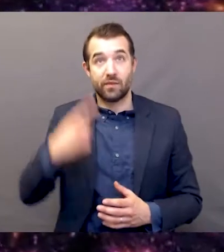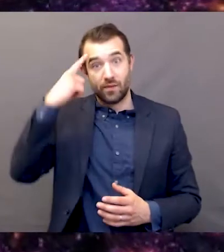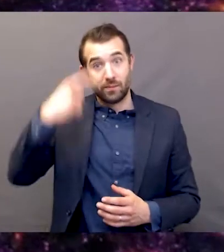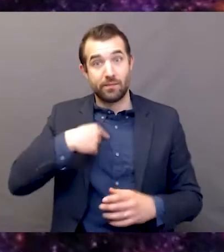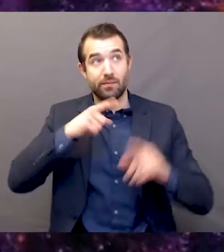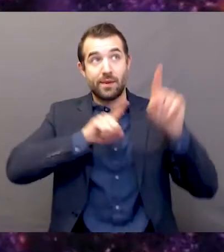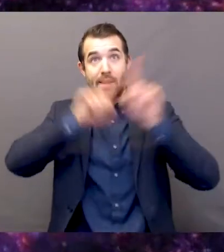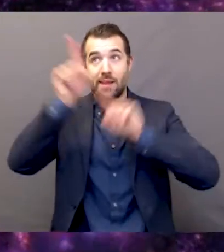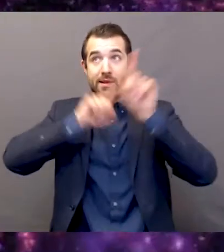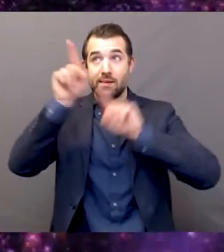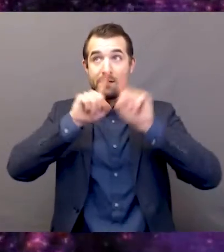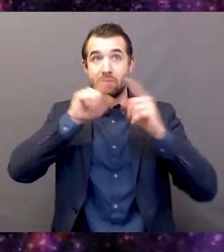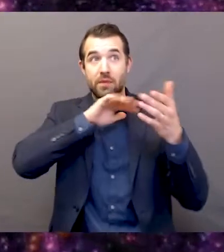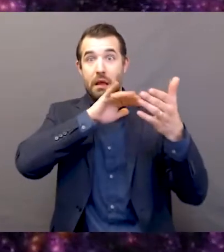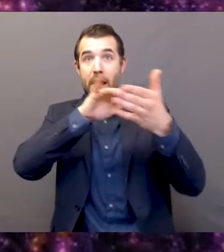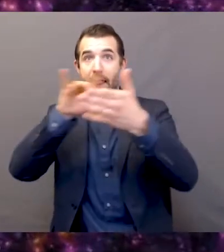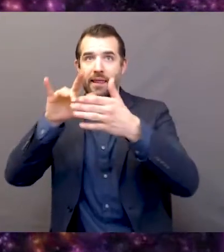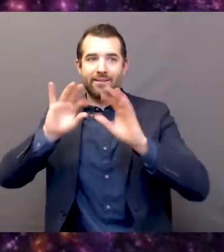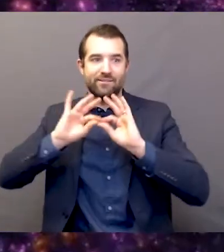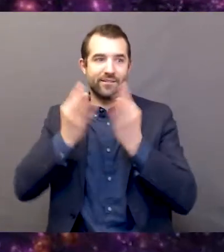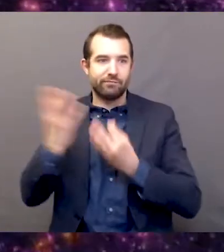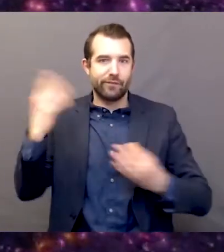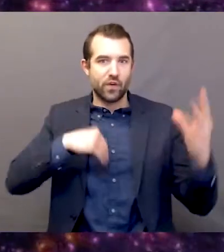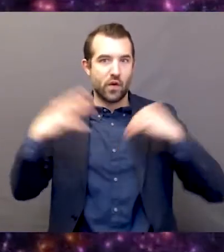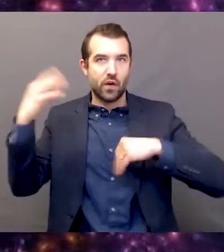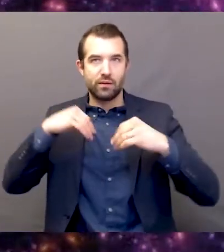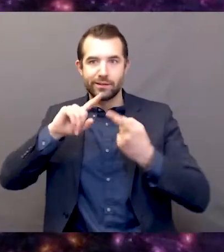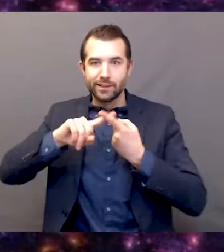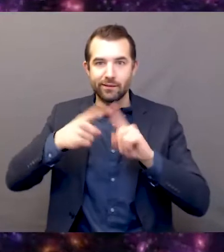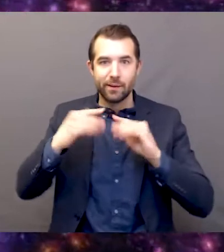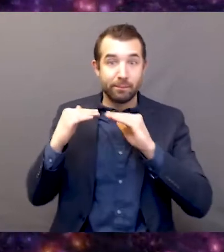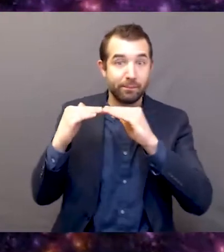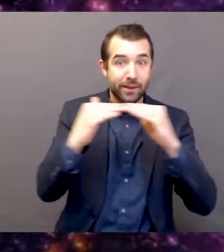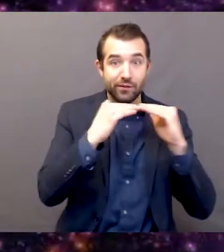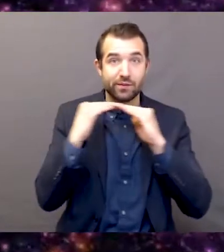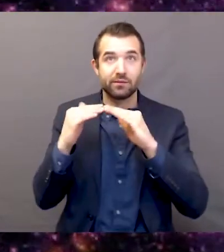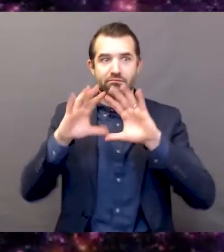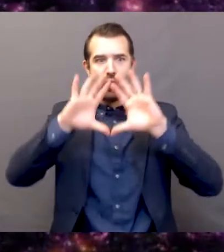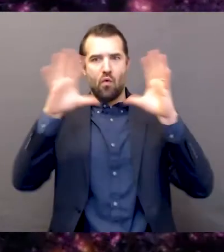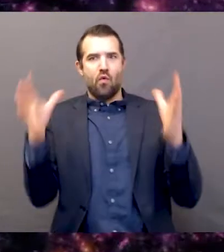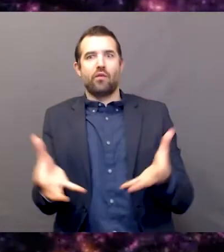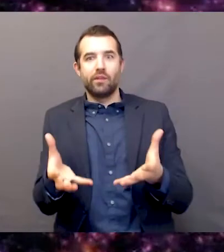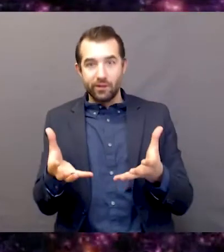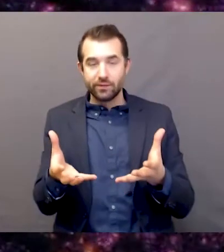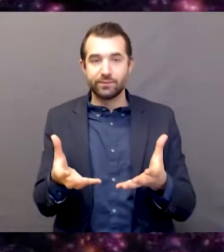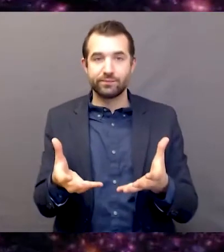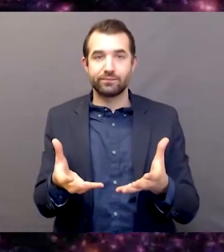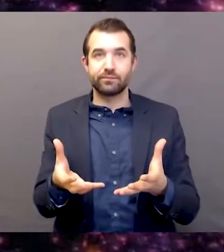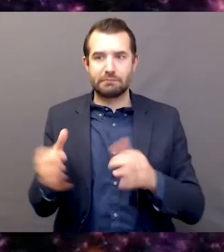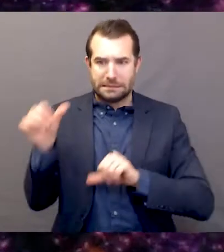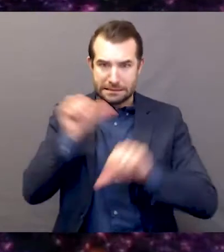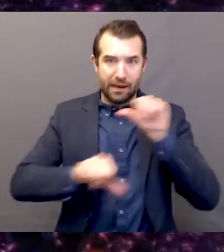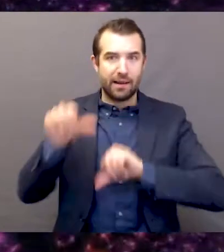For me, astronomy has always been a family affair. With many friends and colleagues at CFA and around the world, there's been an incredibly productive